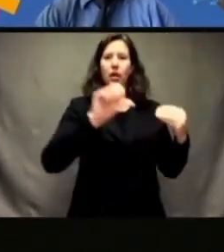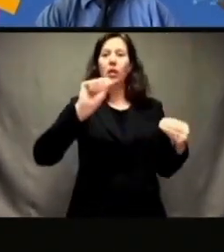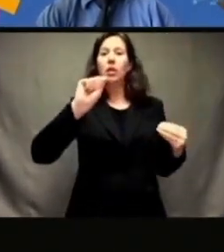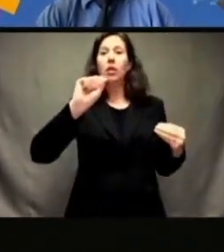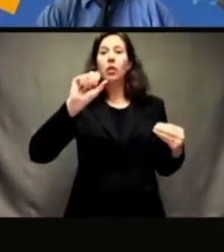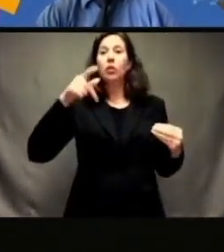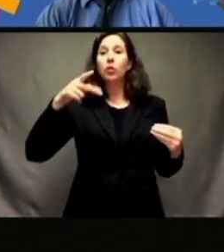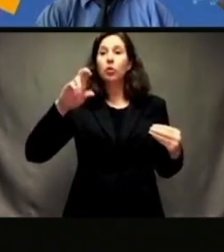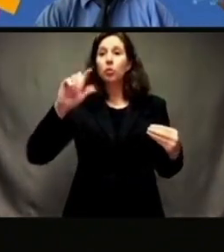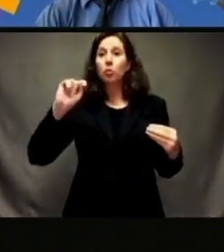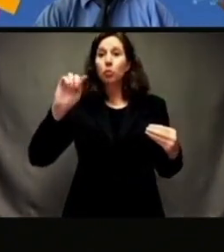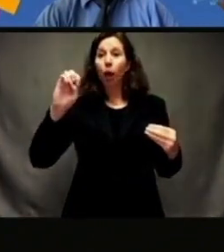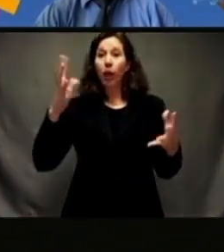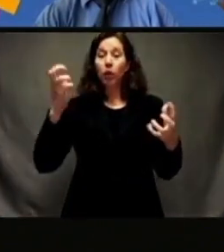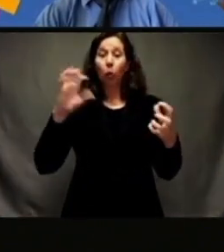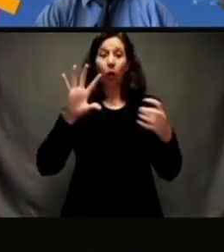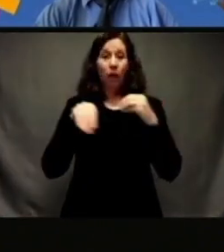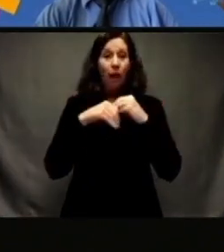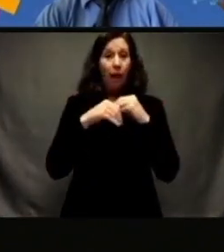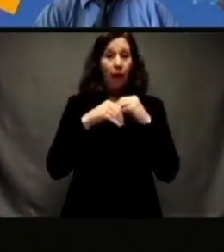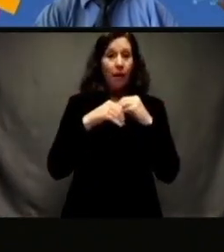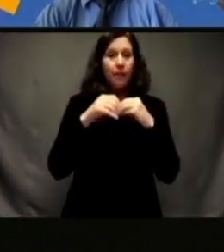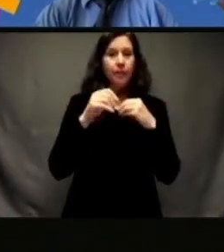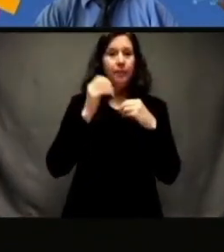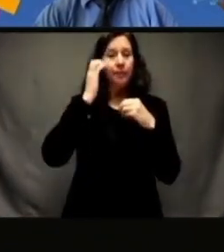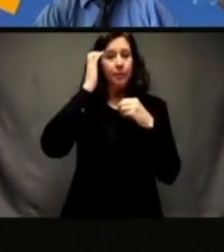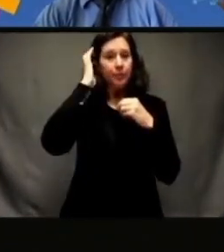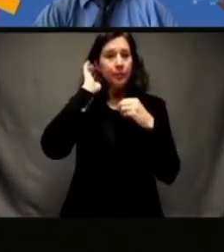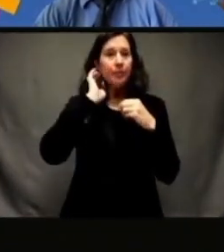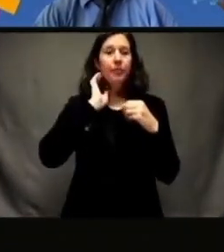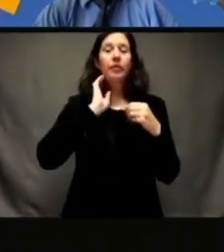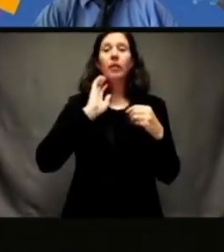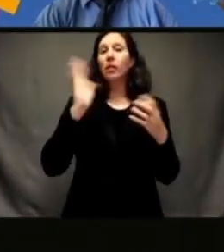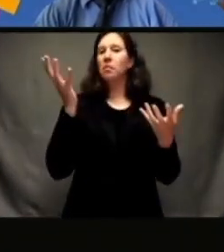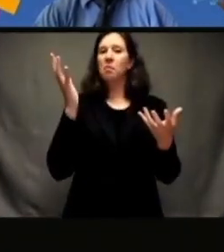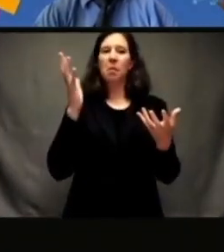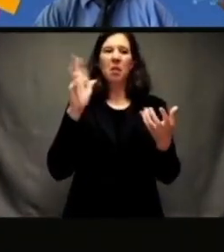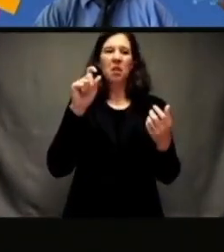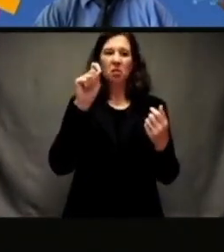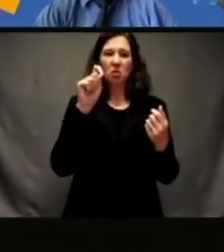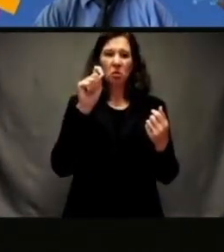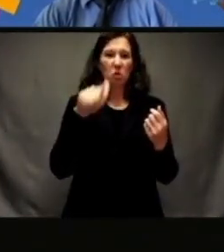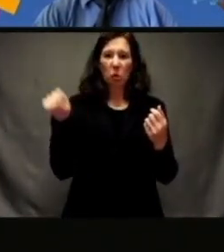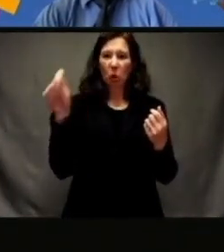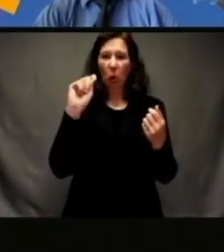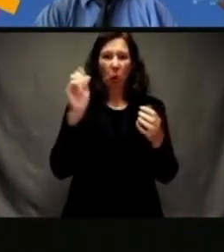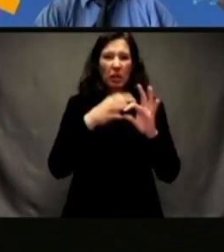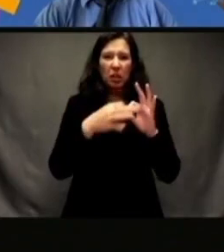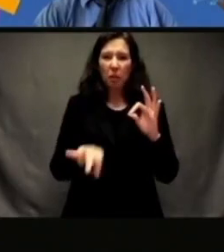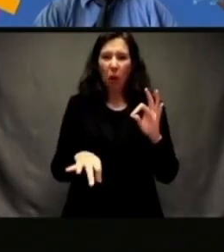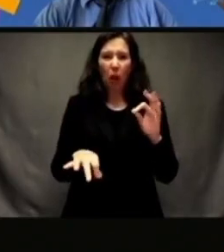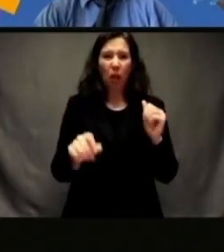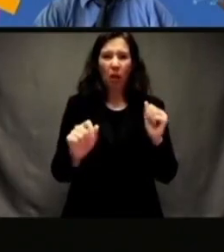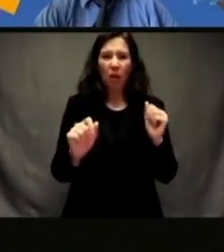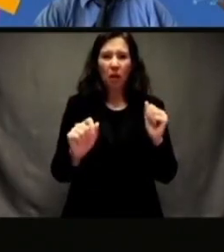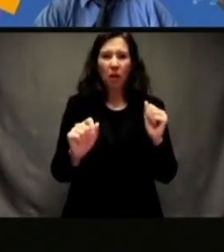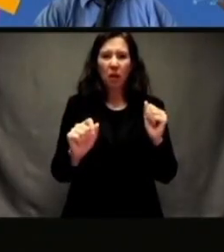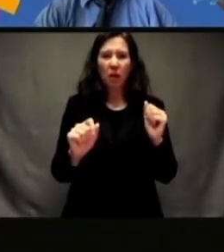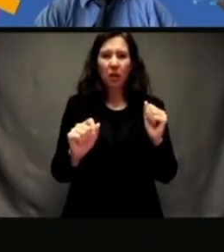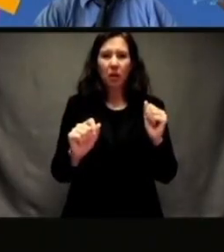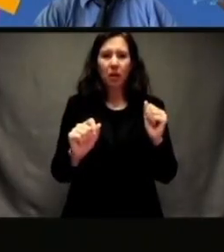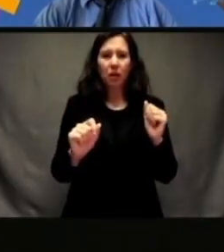one, just a simple, maybe a circle, a blank one.